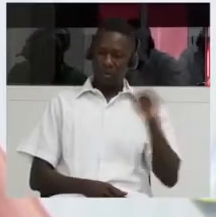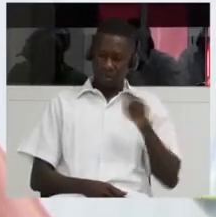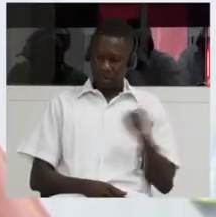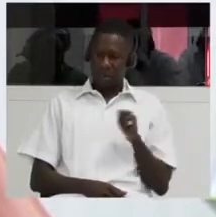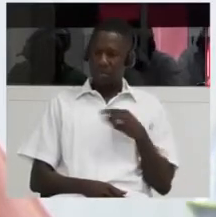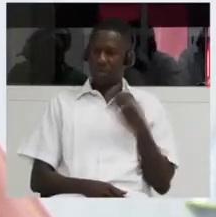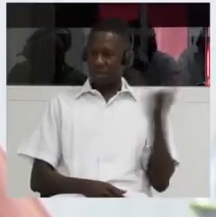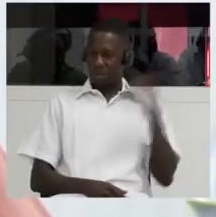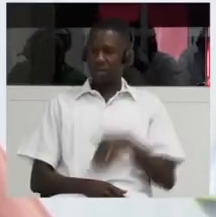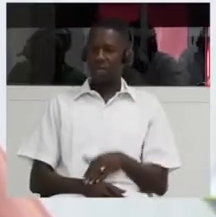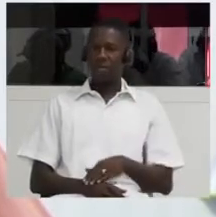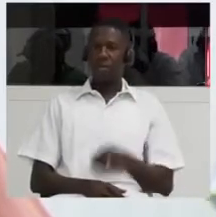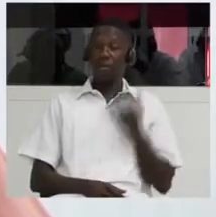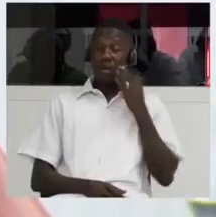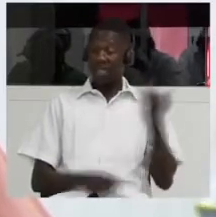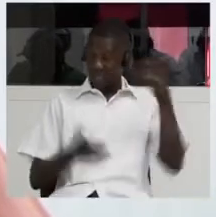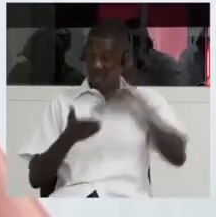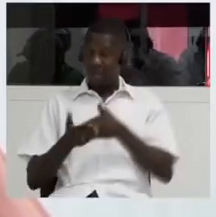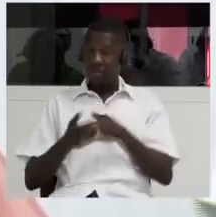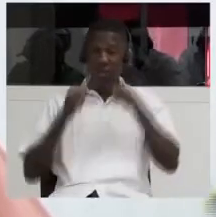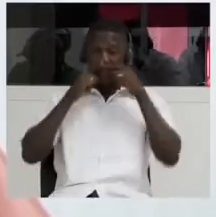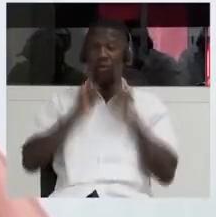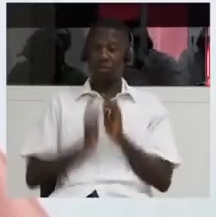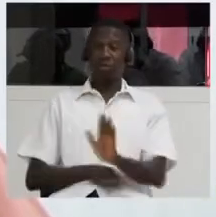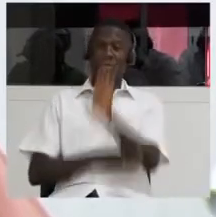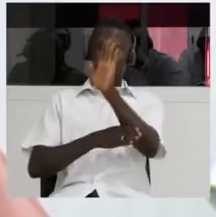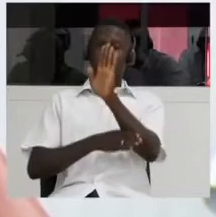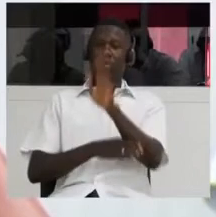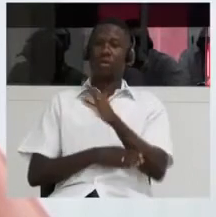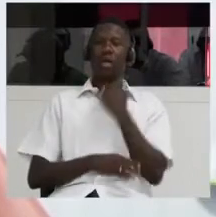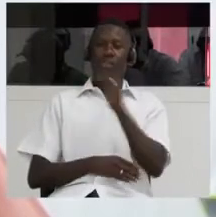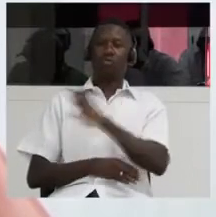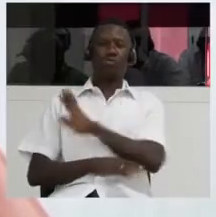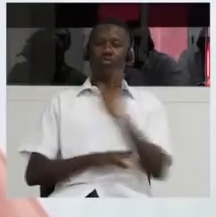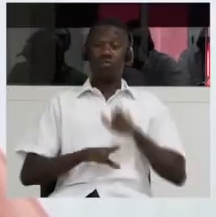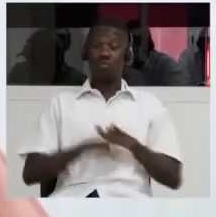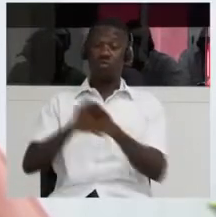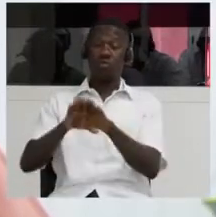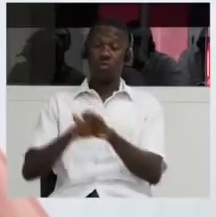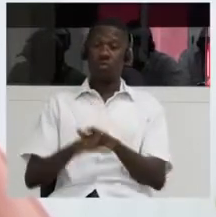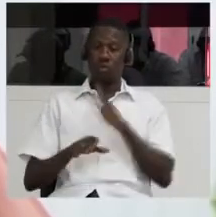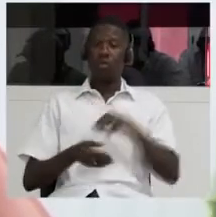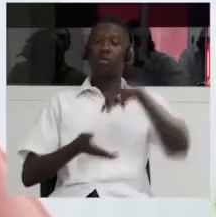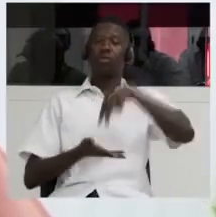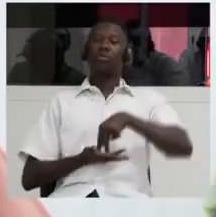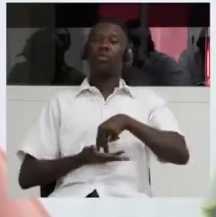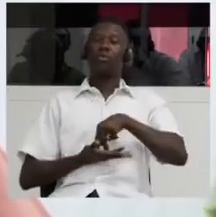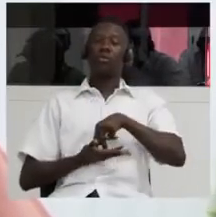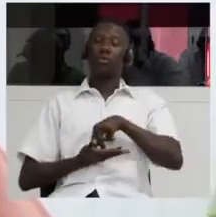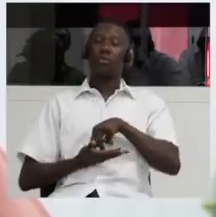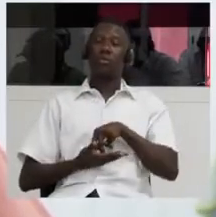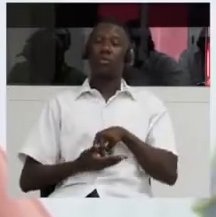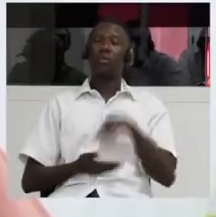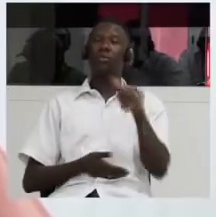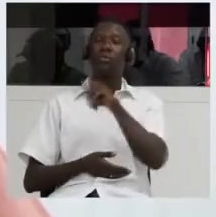Edward halted him and asked him not to move. So the adjutant stood. Which Edward